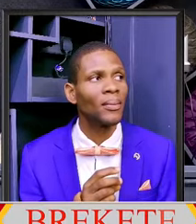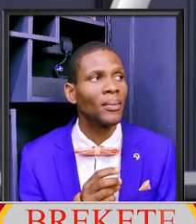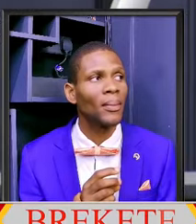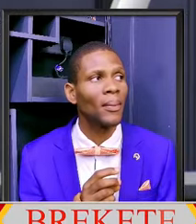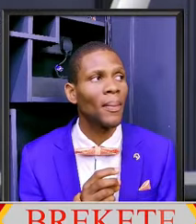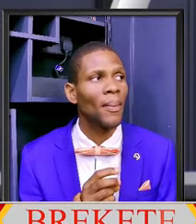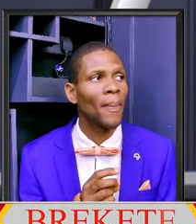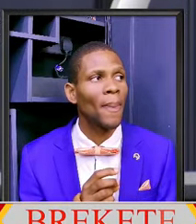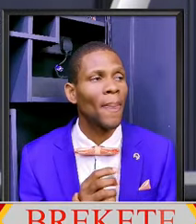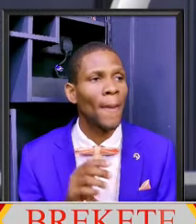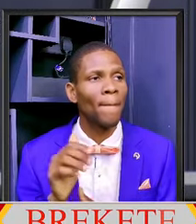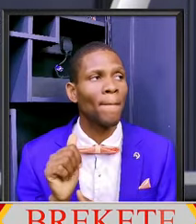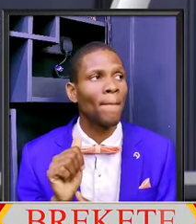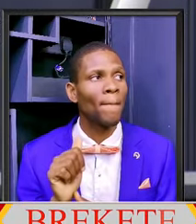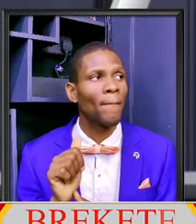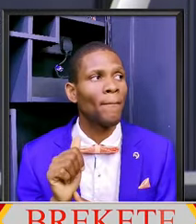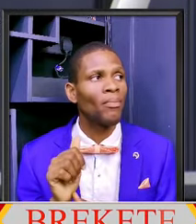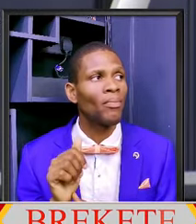Yes, sir.